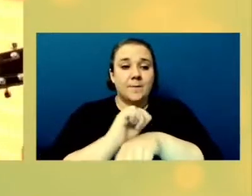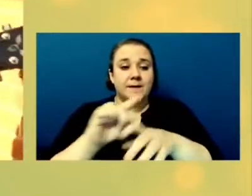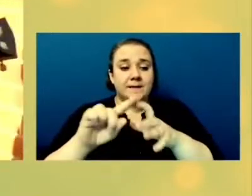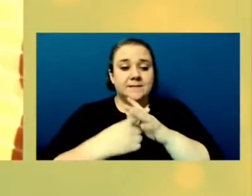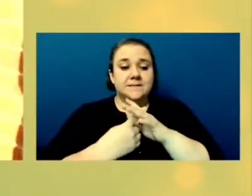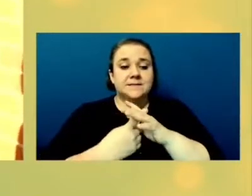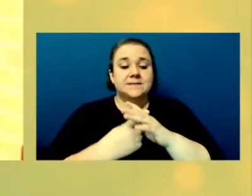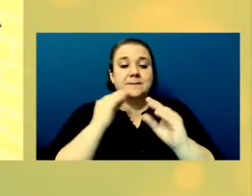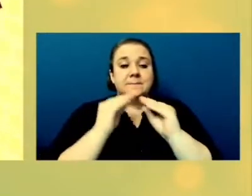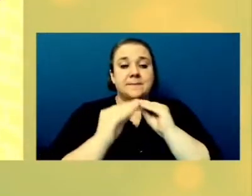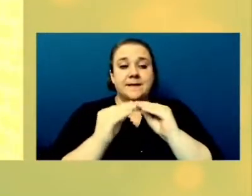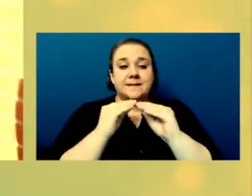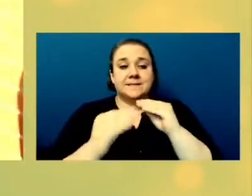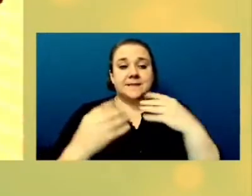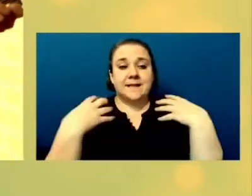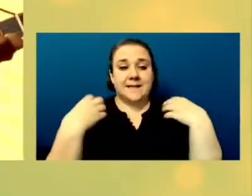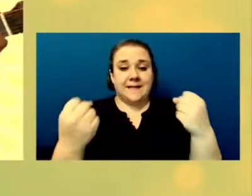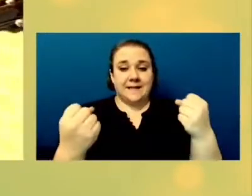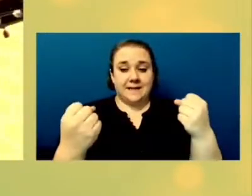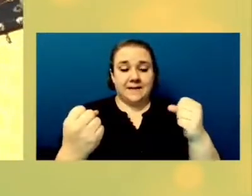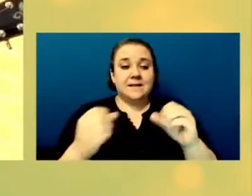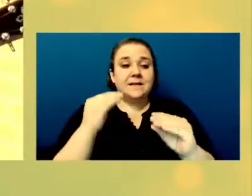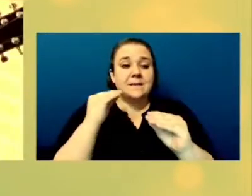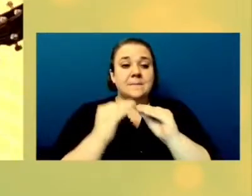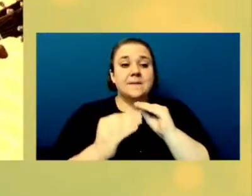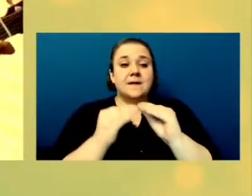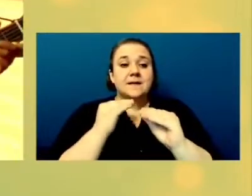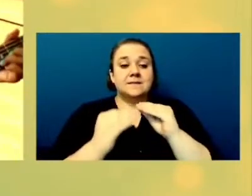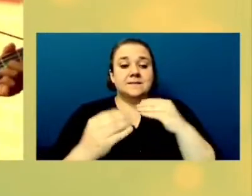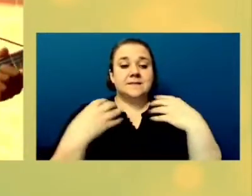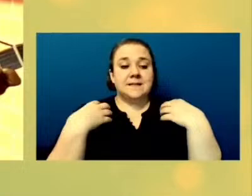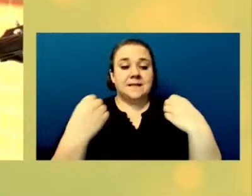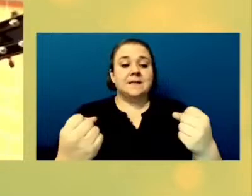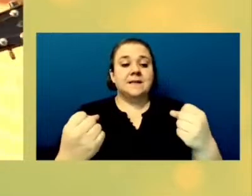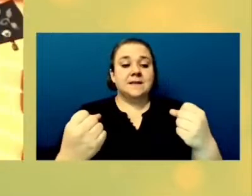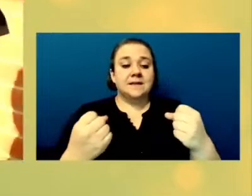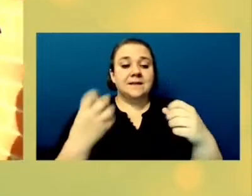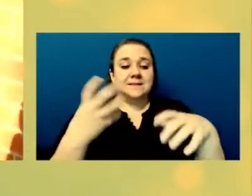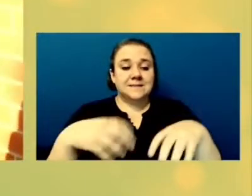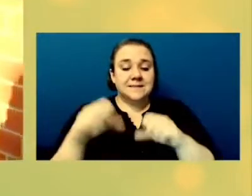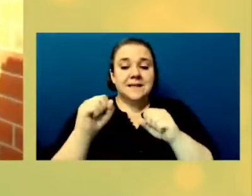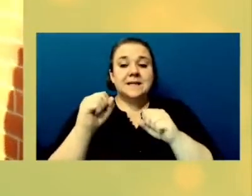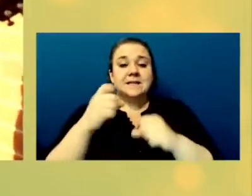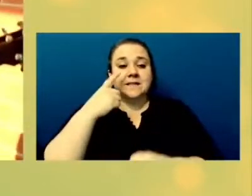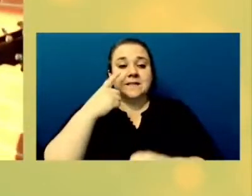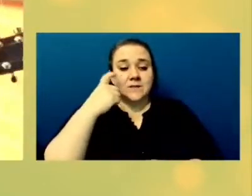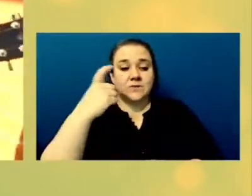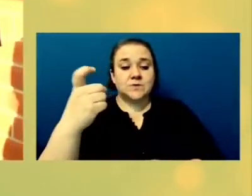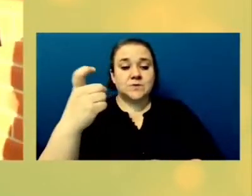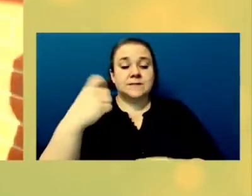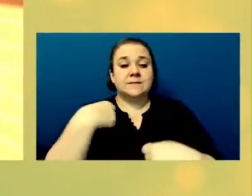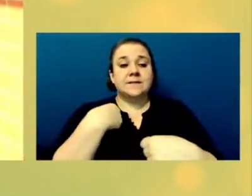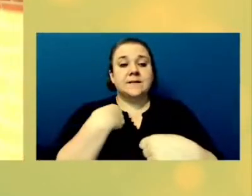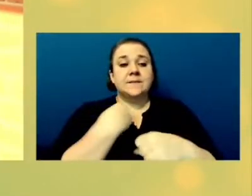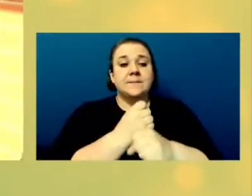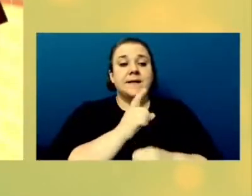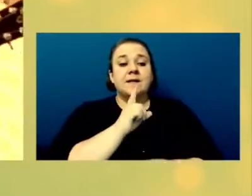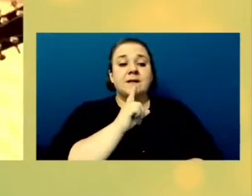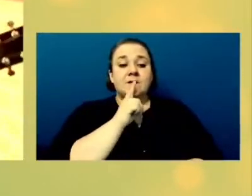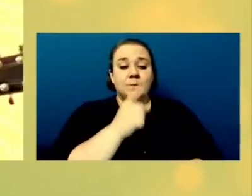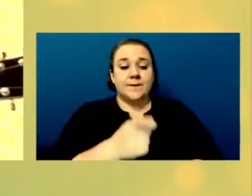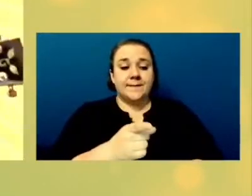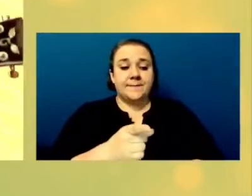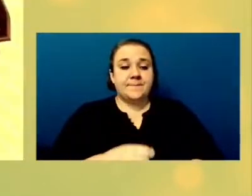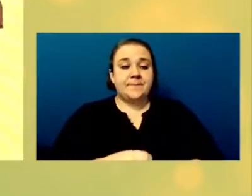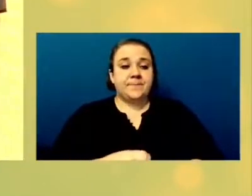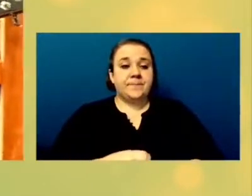and spin. This is how our work begins. Bend and heal, bend